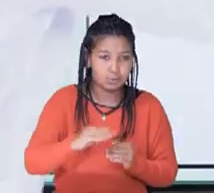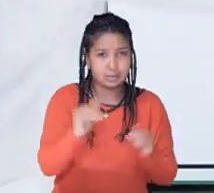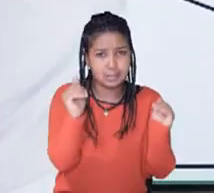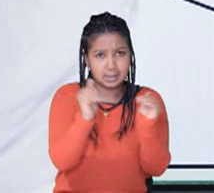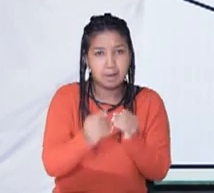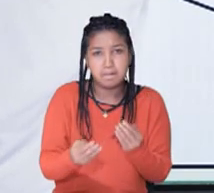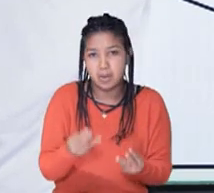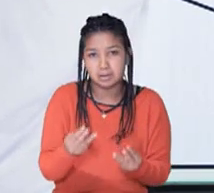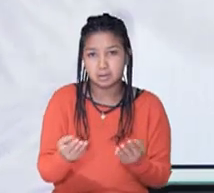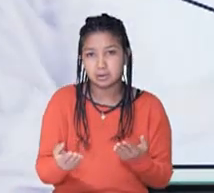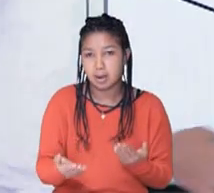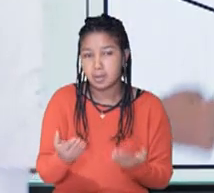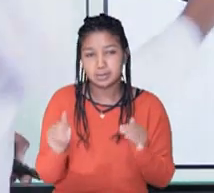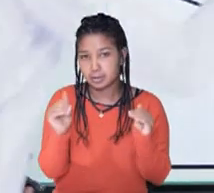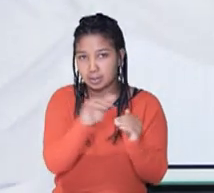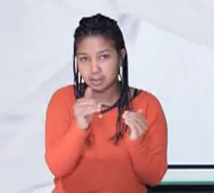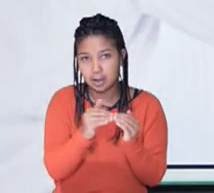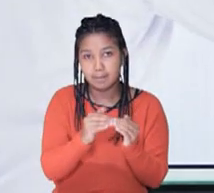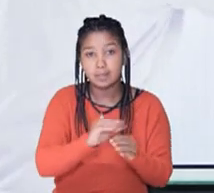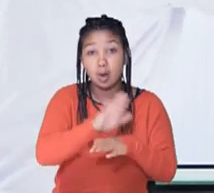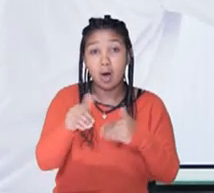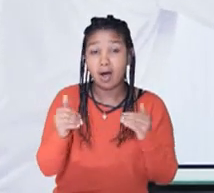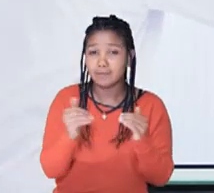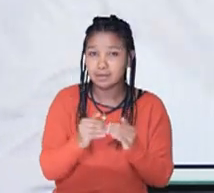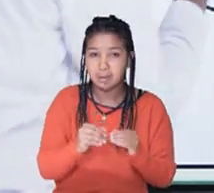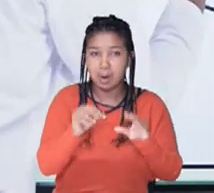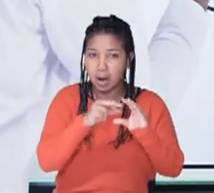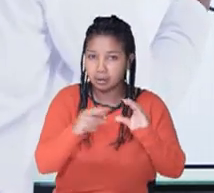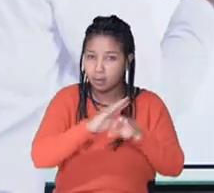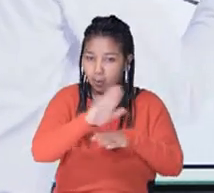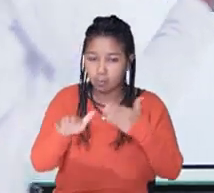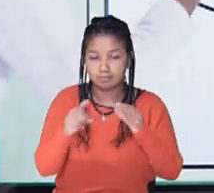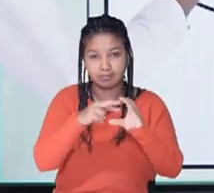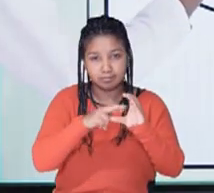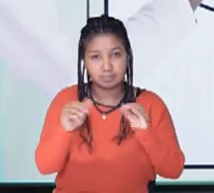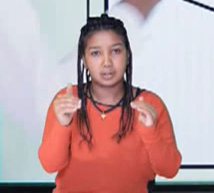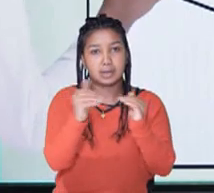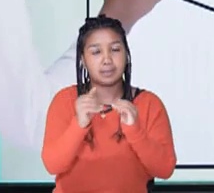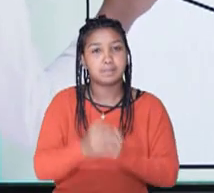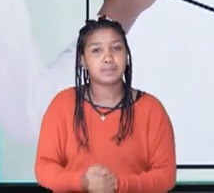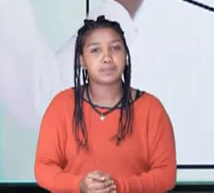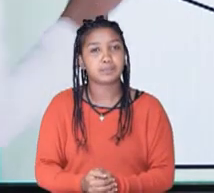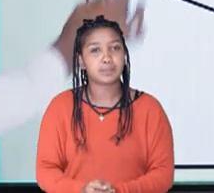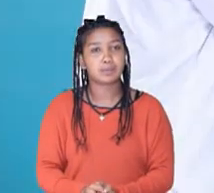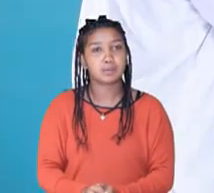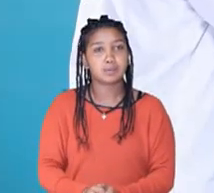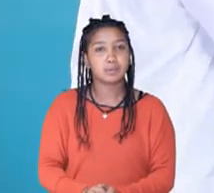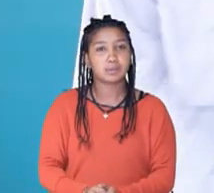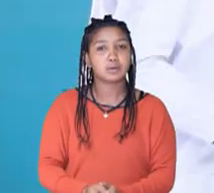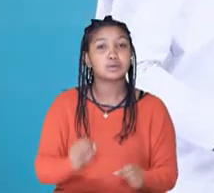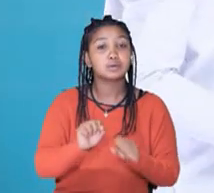the same mass, their mass is the same, and they all have the same radius. All their radius remains the same,